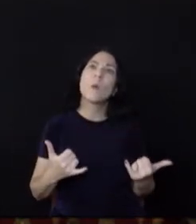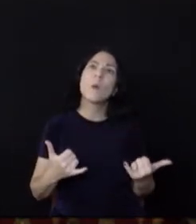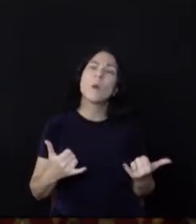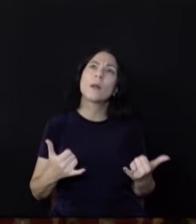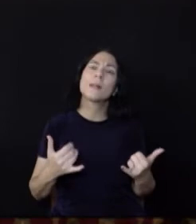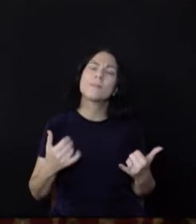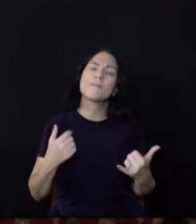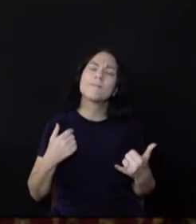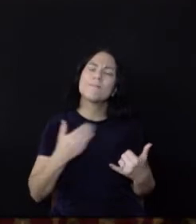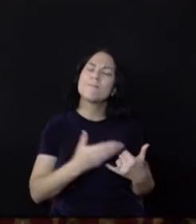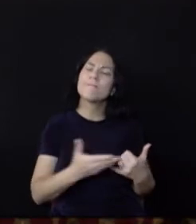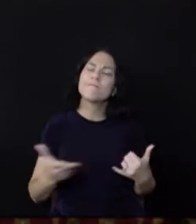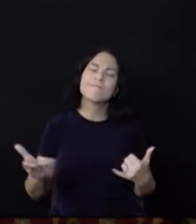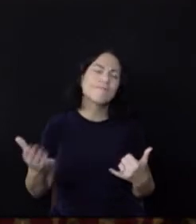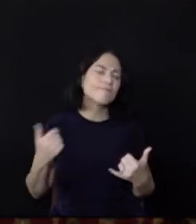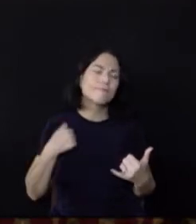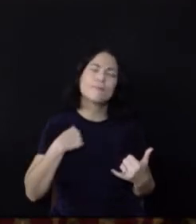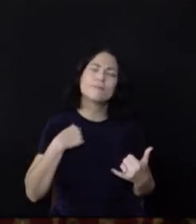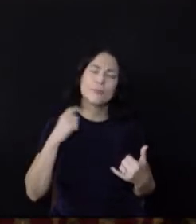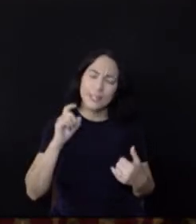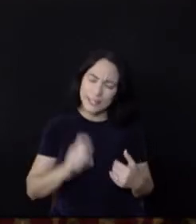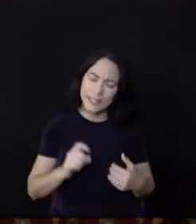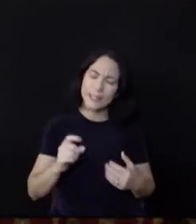They need to hear a word from you,